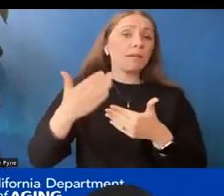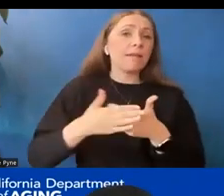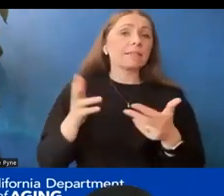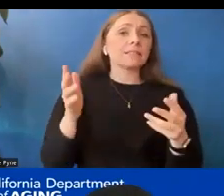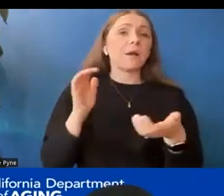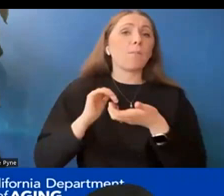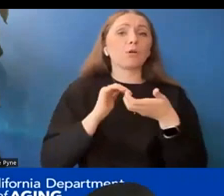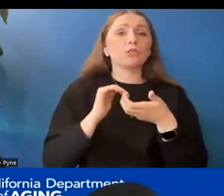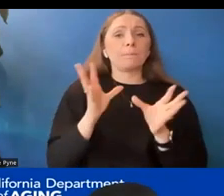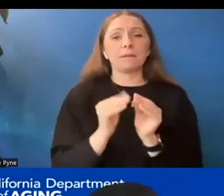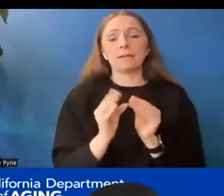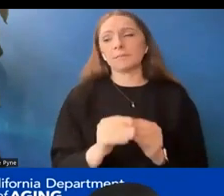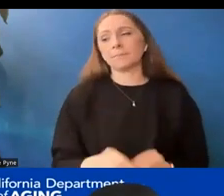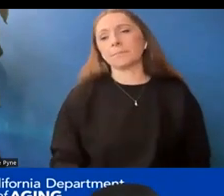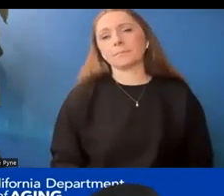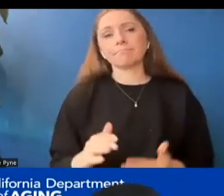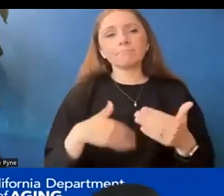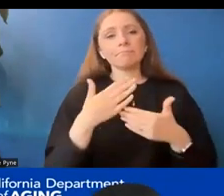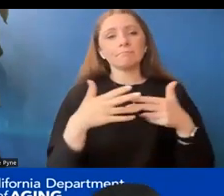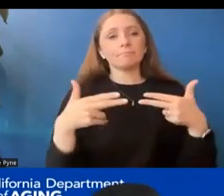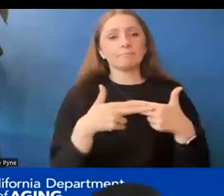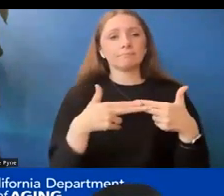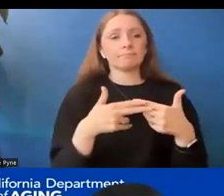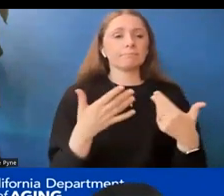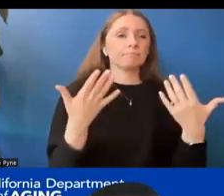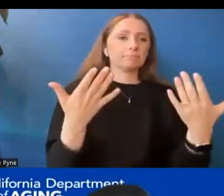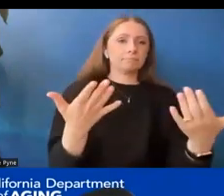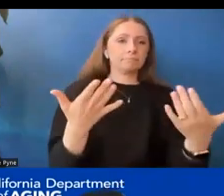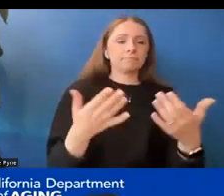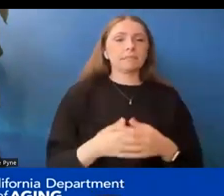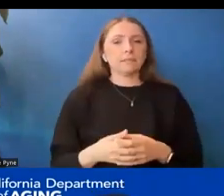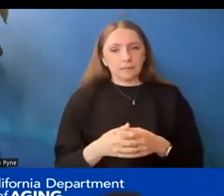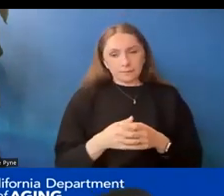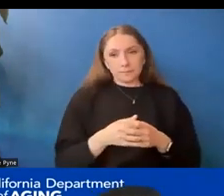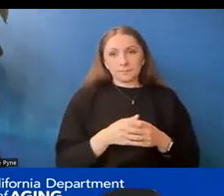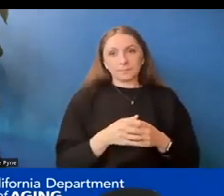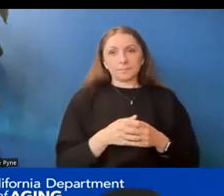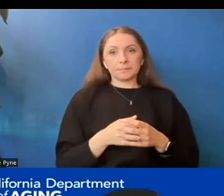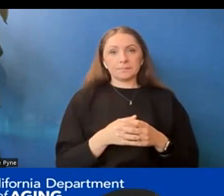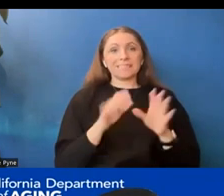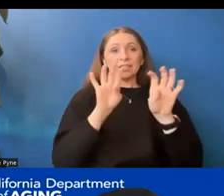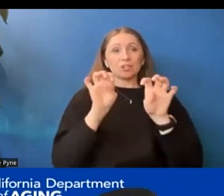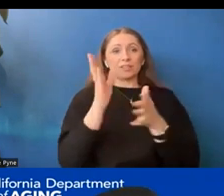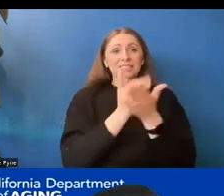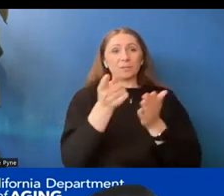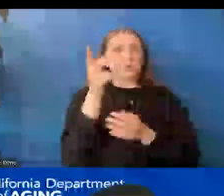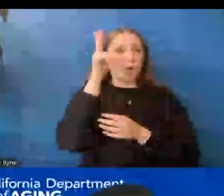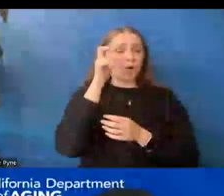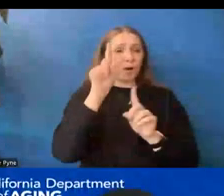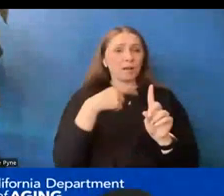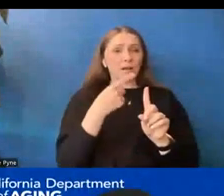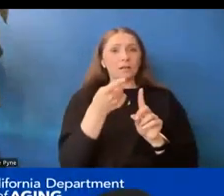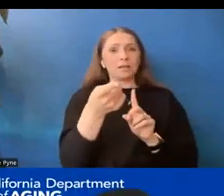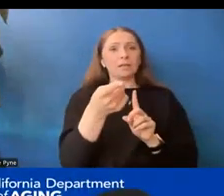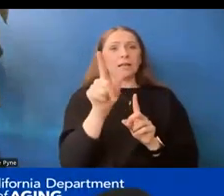meeting. Go to the next slide, please. So with that, I'd like to move us along and provide you with an update on a survey that some of you have probably heard about, and that's our older